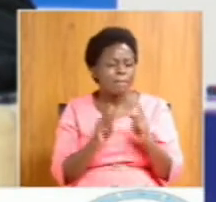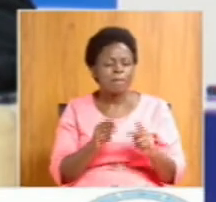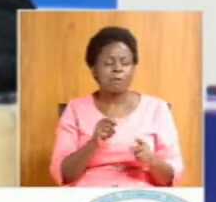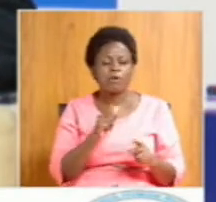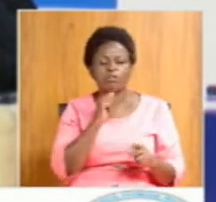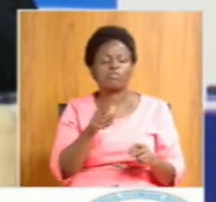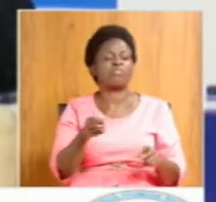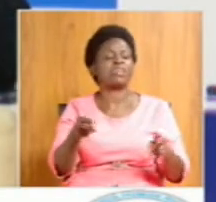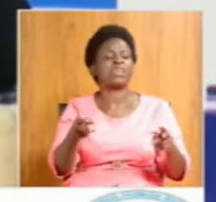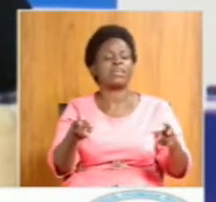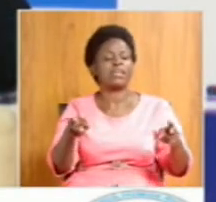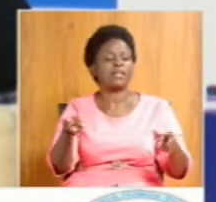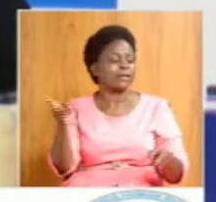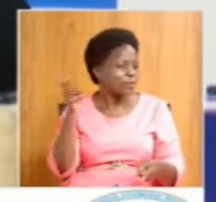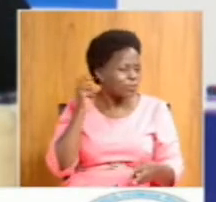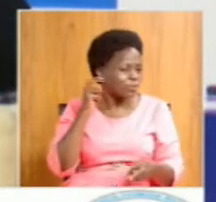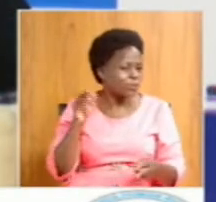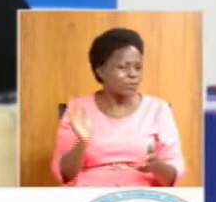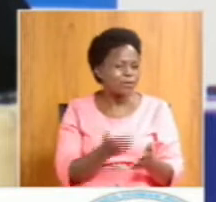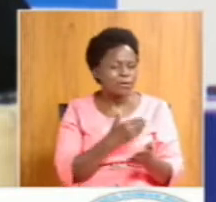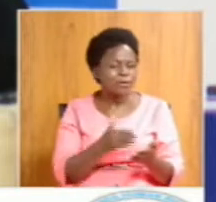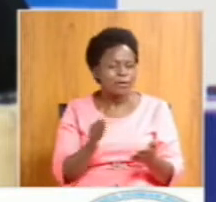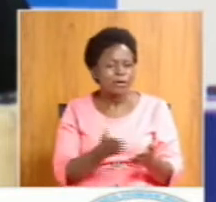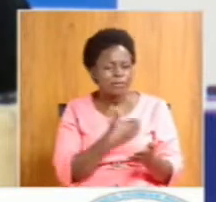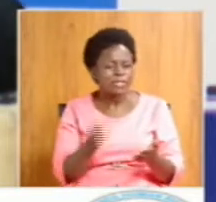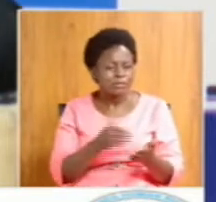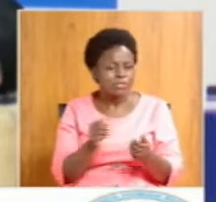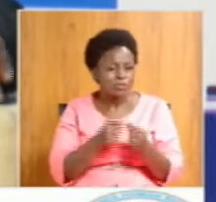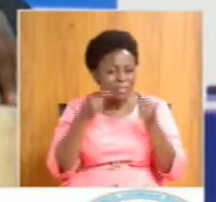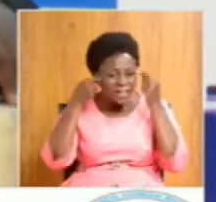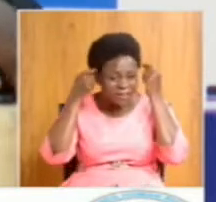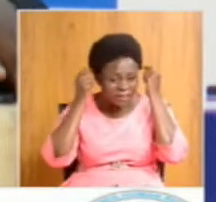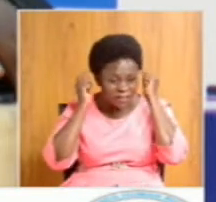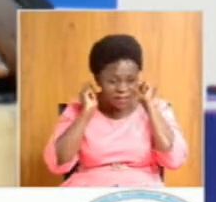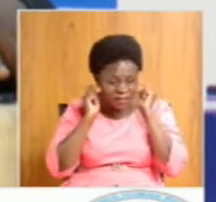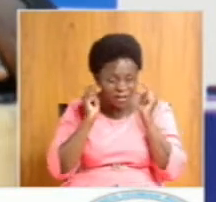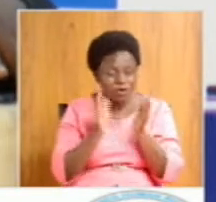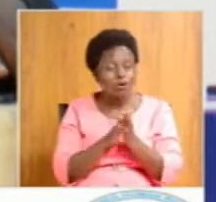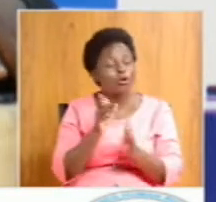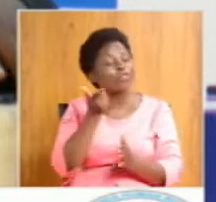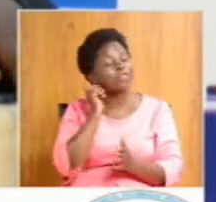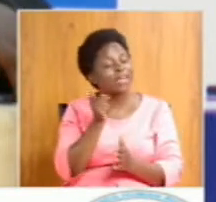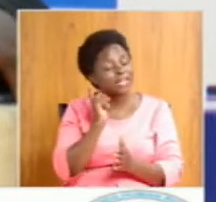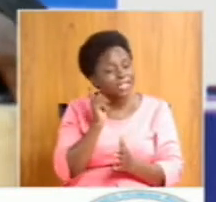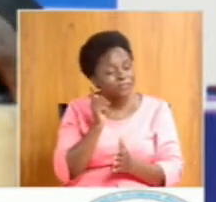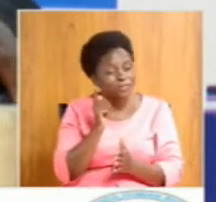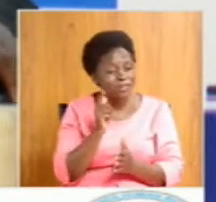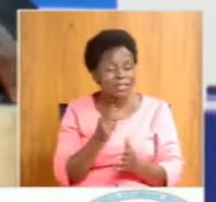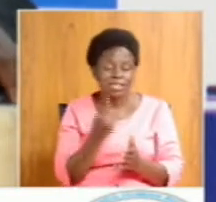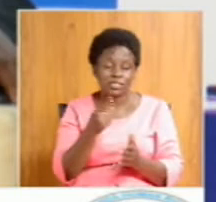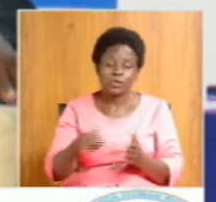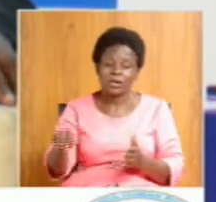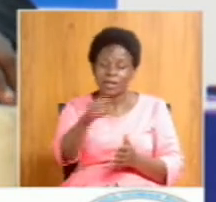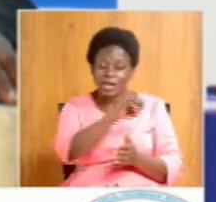not just listening to music with their earpieces on their telephones. That's